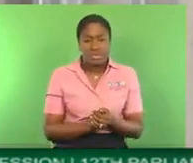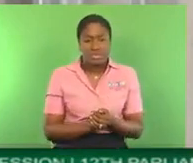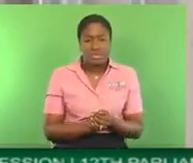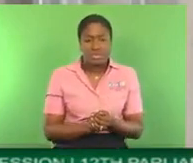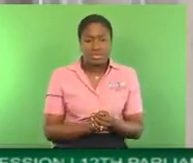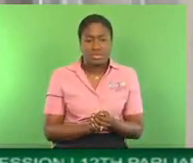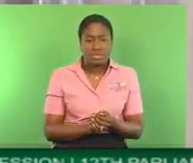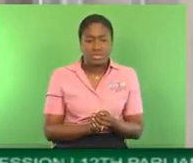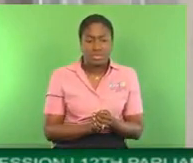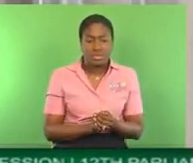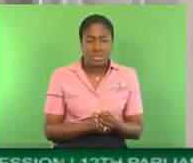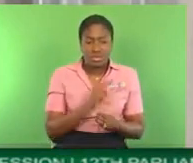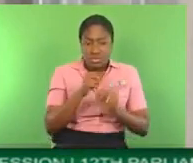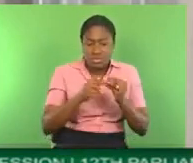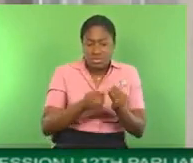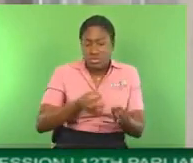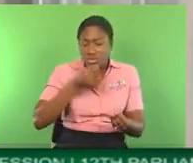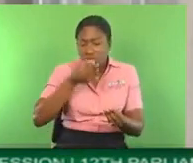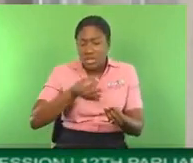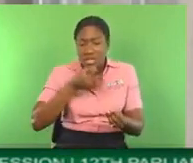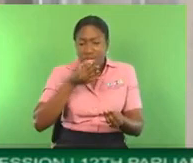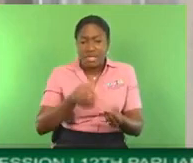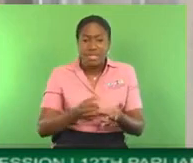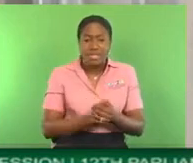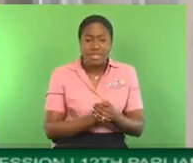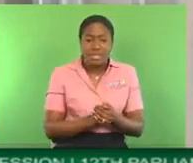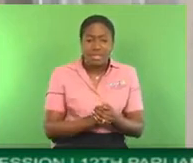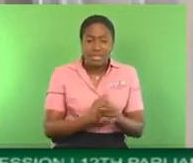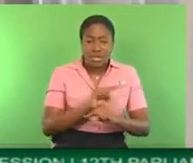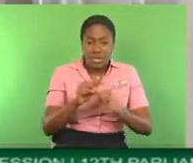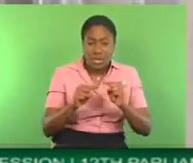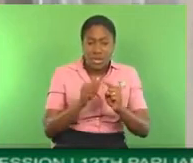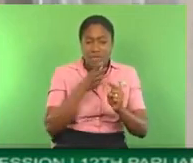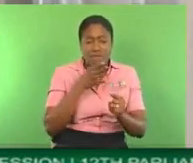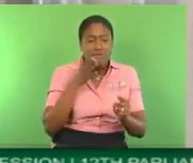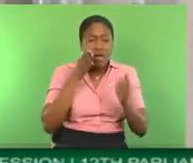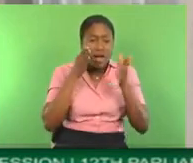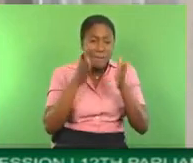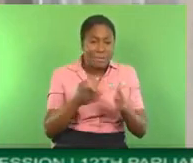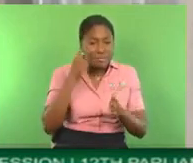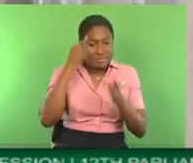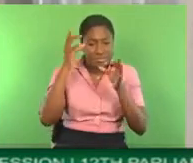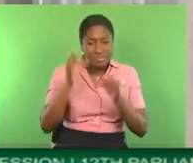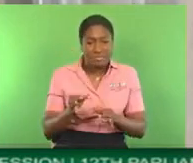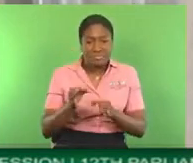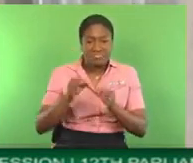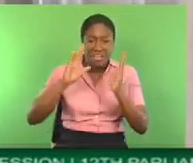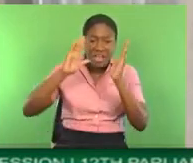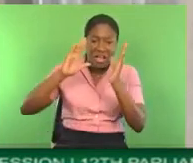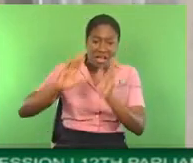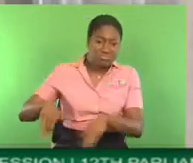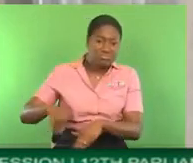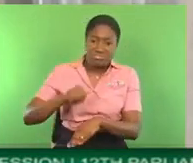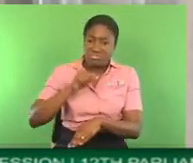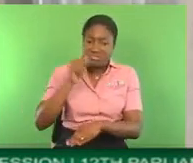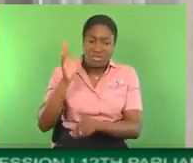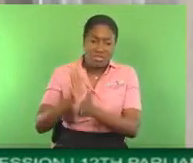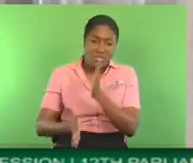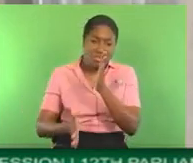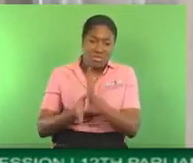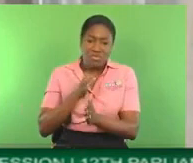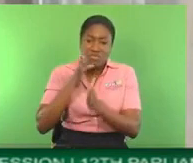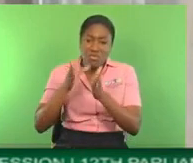affects our food production, when our farmers turn away, and some of them are older,